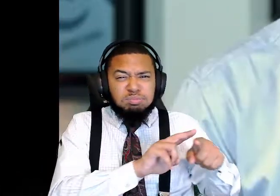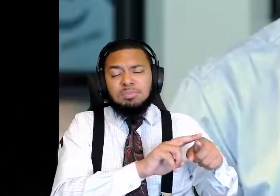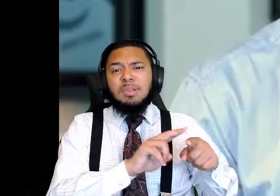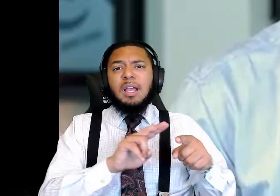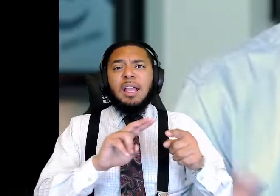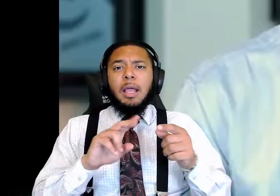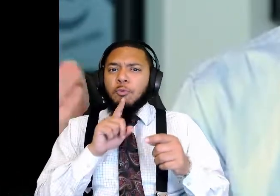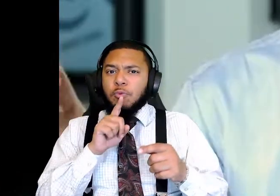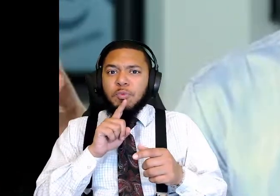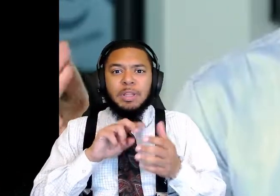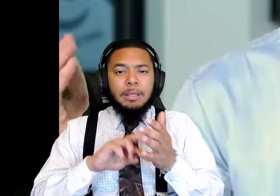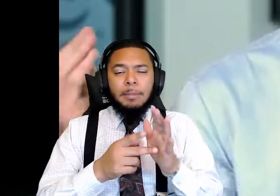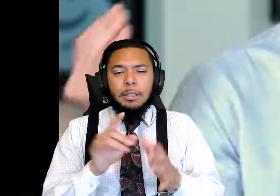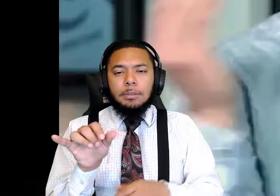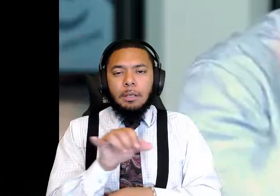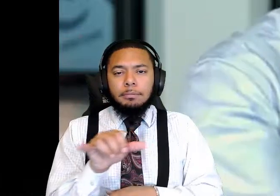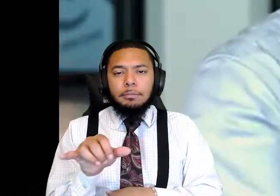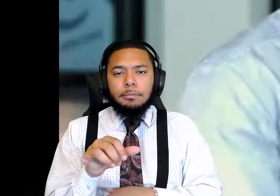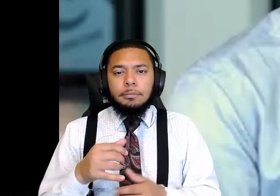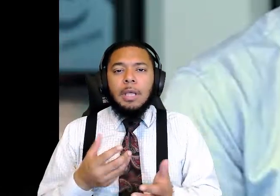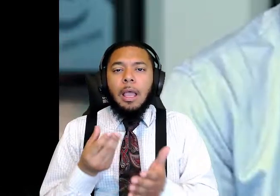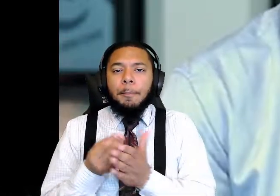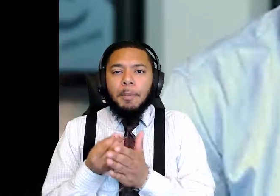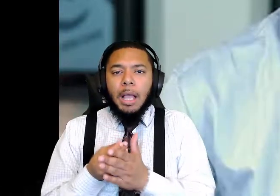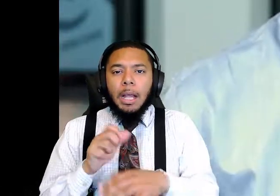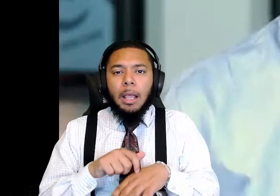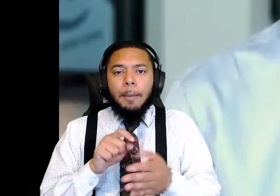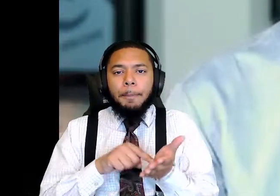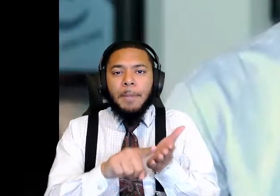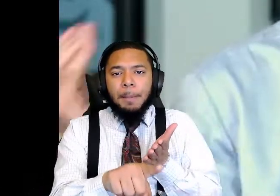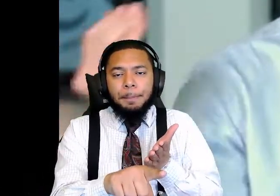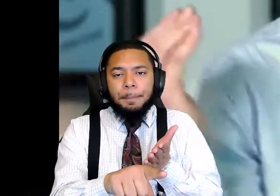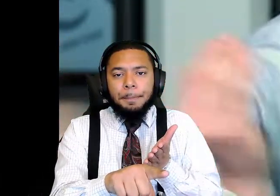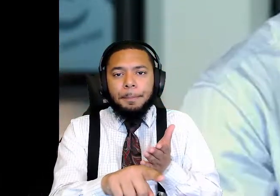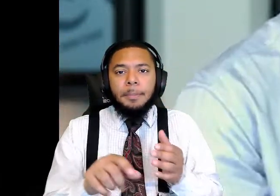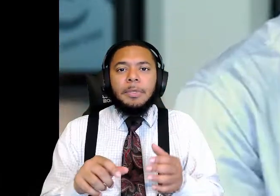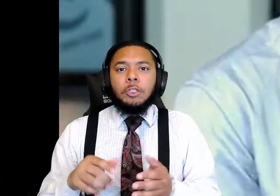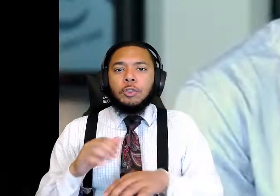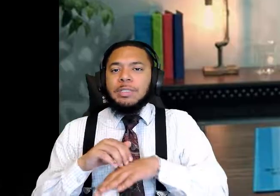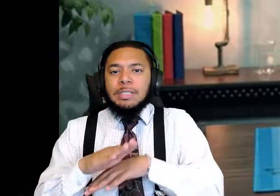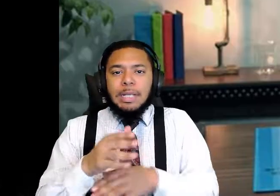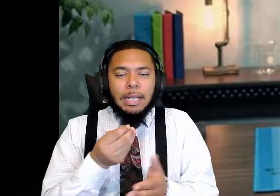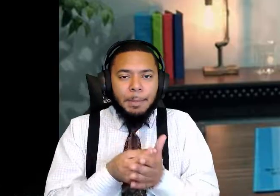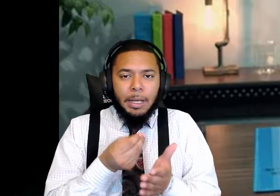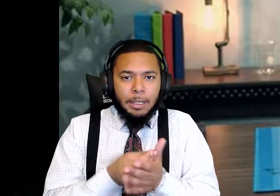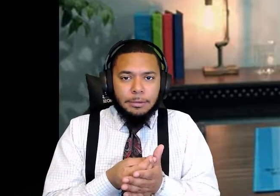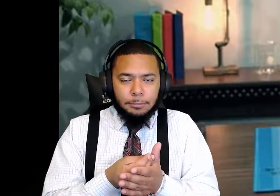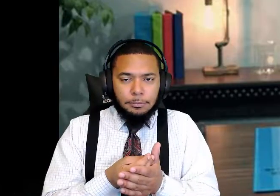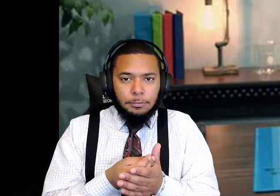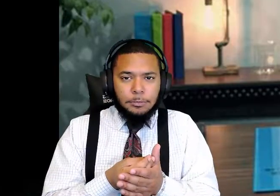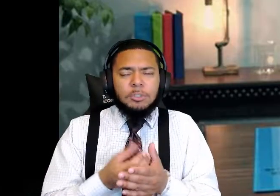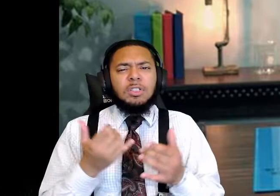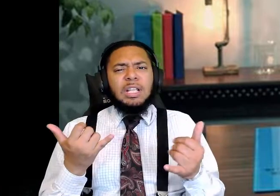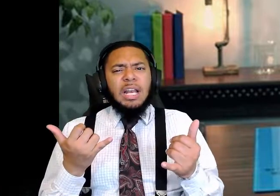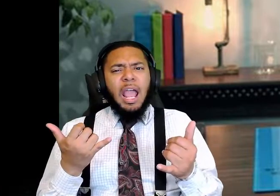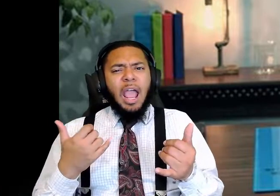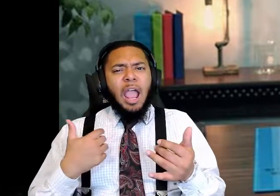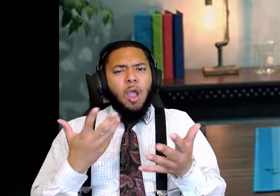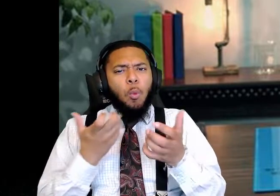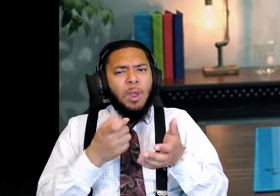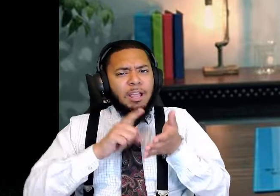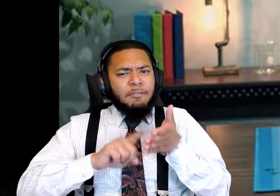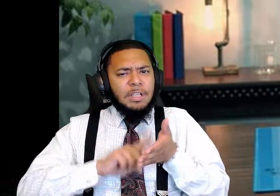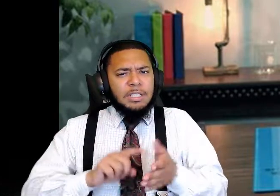mean the same thing. You're paying money to somebody. You're sending money to somebody. So let's investigate both the